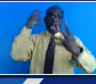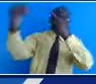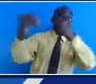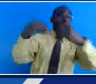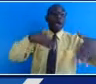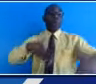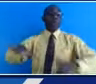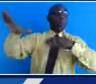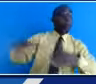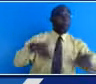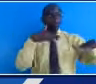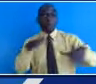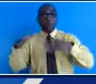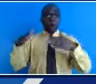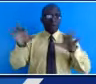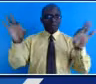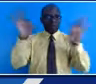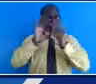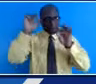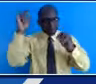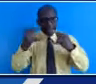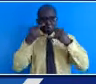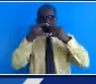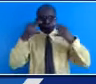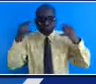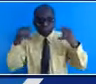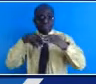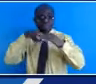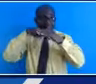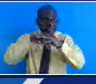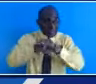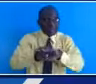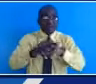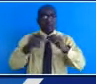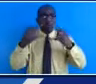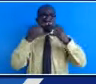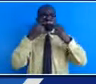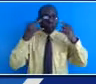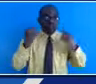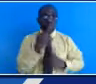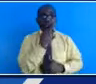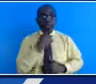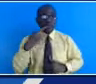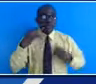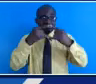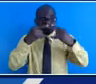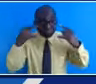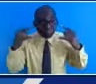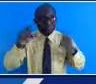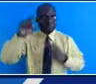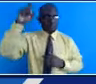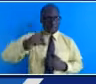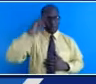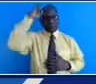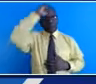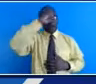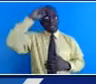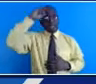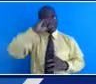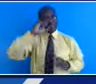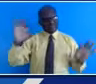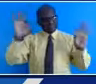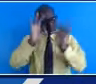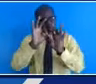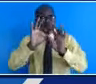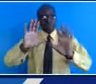really just need to be diligent. And as the governor says, we need to be New York smart as we reopen. Otherwise, we could see some